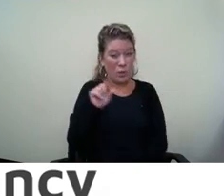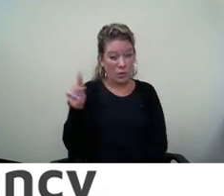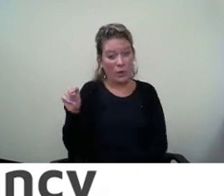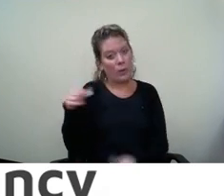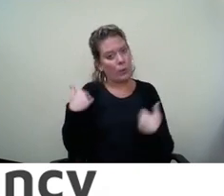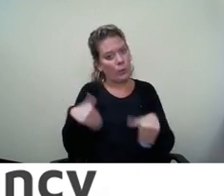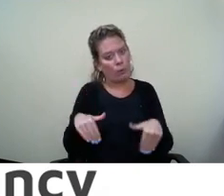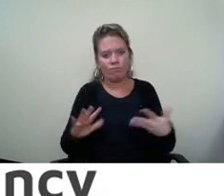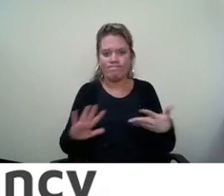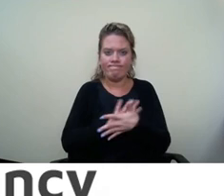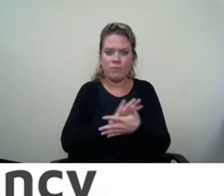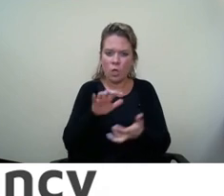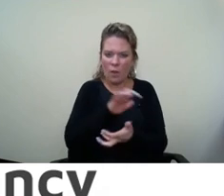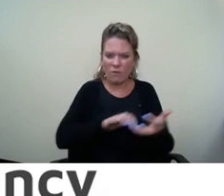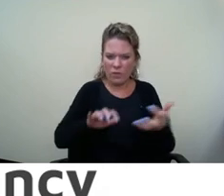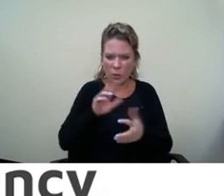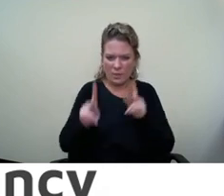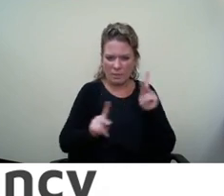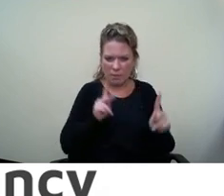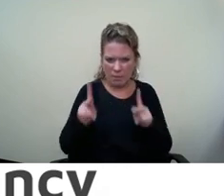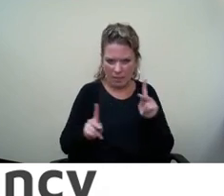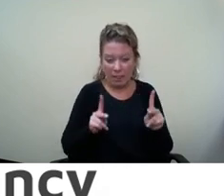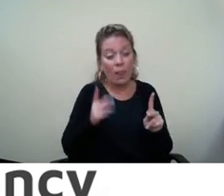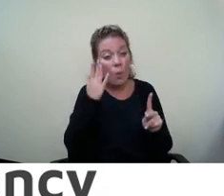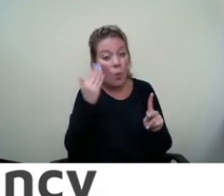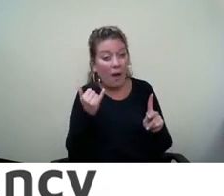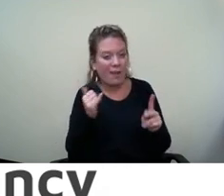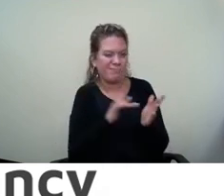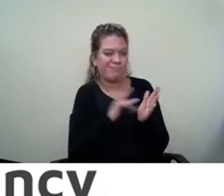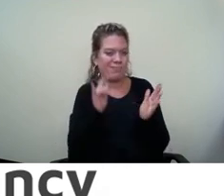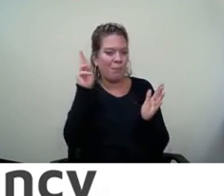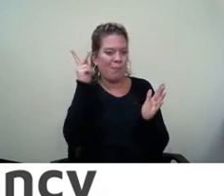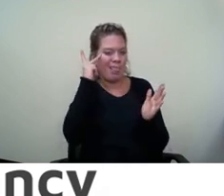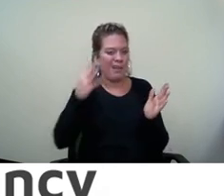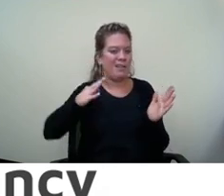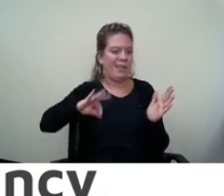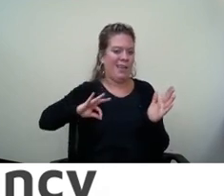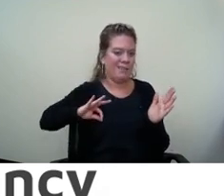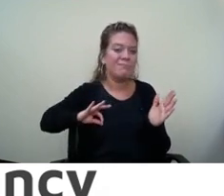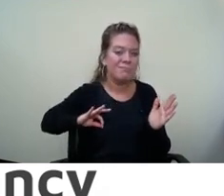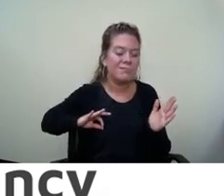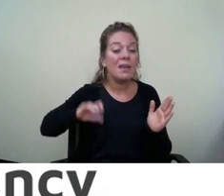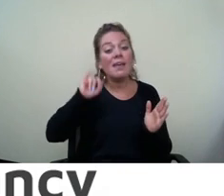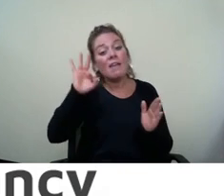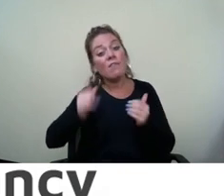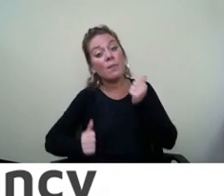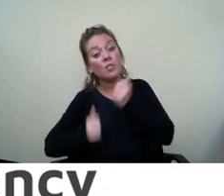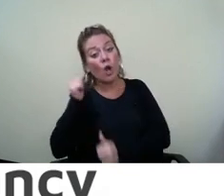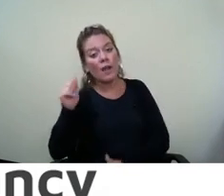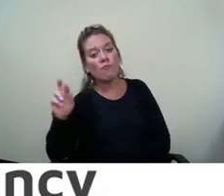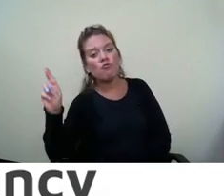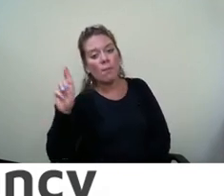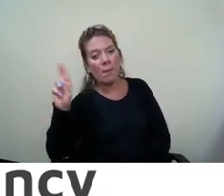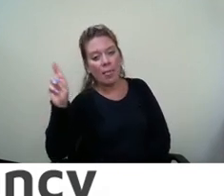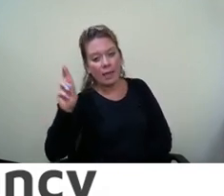people, and they did that for political gain. If the majority of Republican